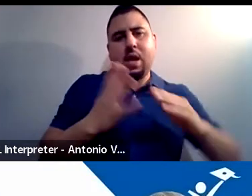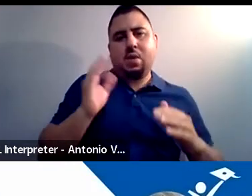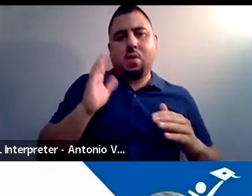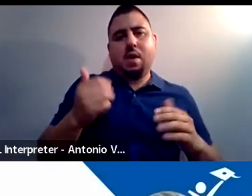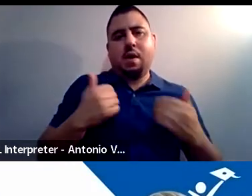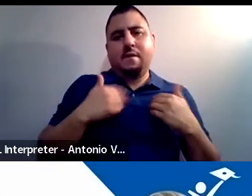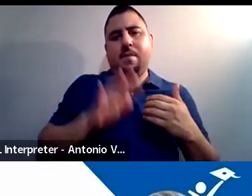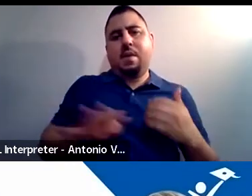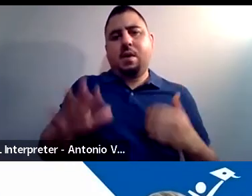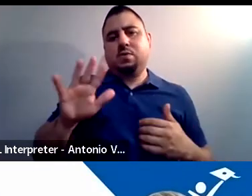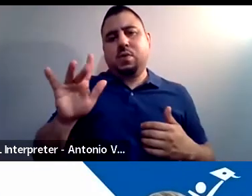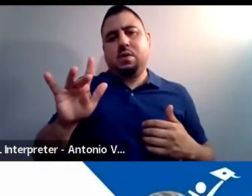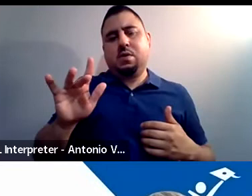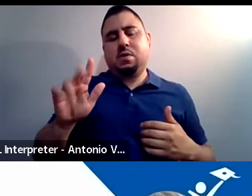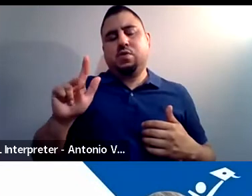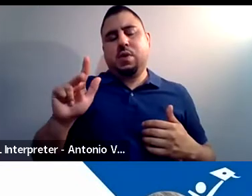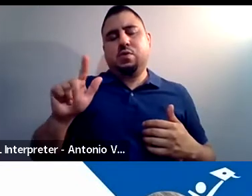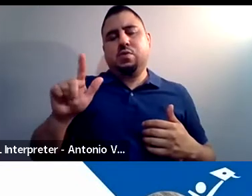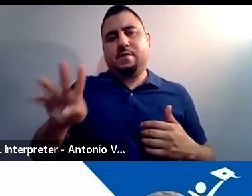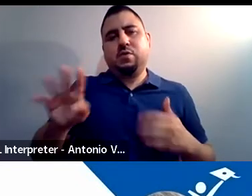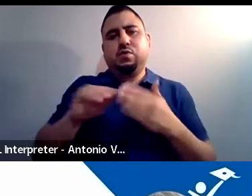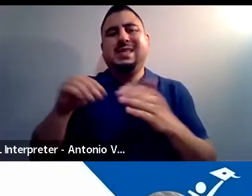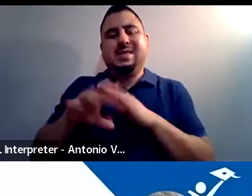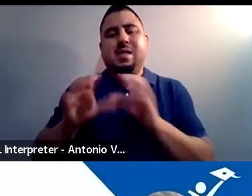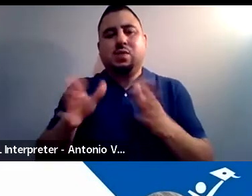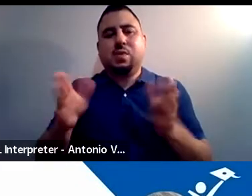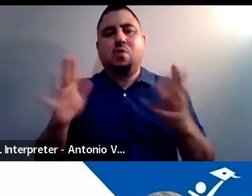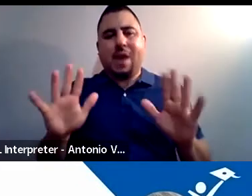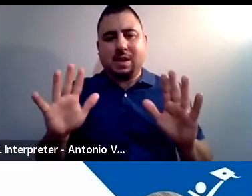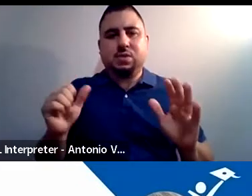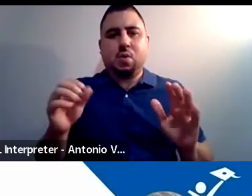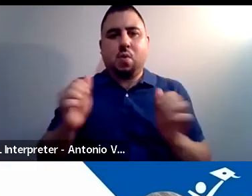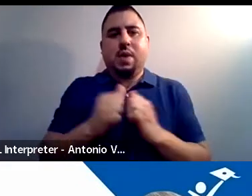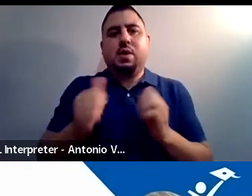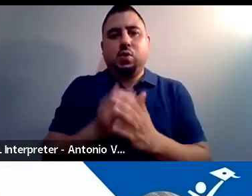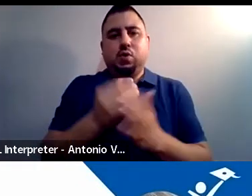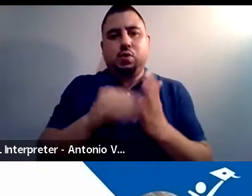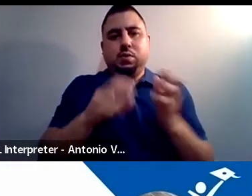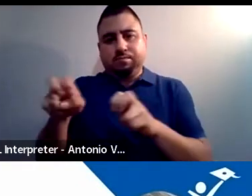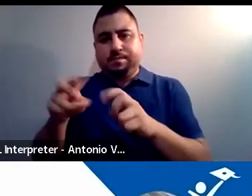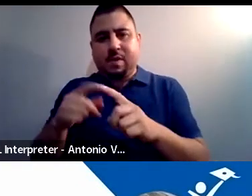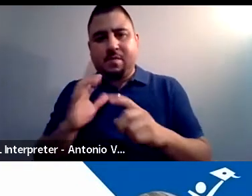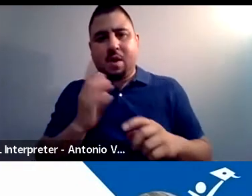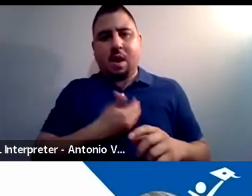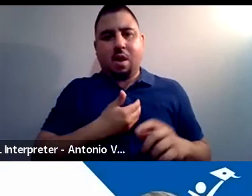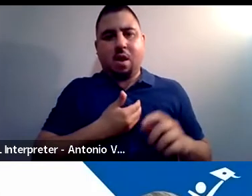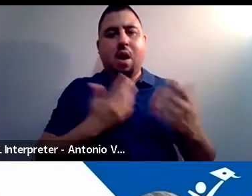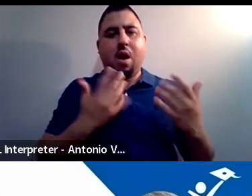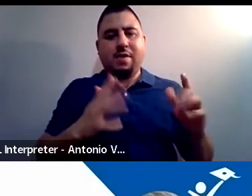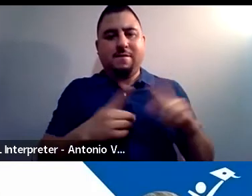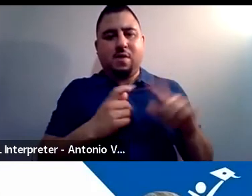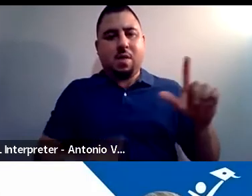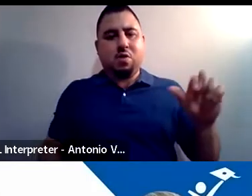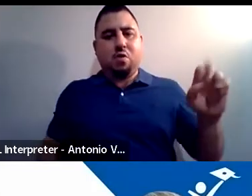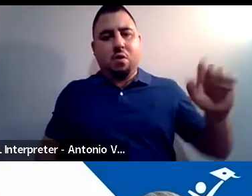have about 23 to 24 students already in the classroom. So with the new students incoming from Arbory, from Laurel, they are going to